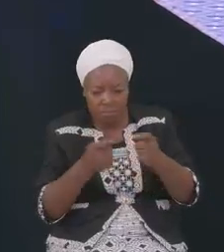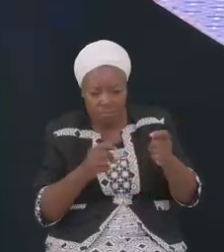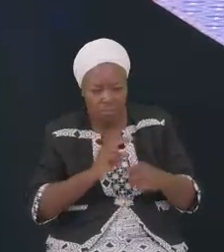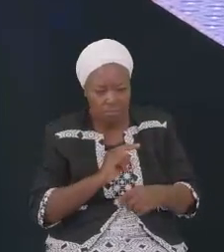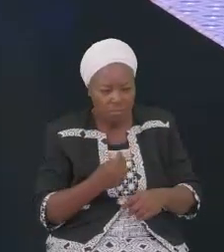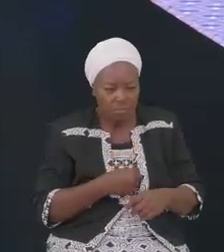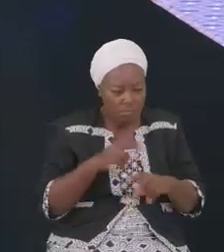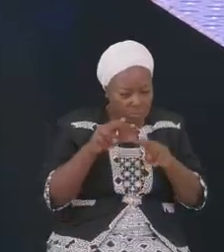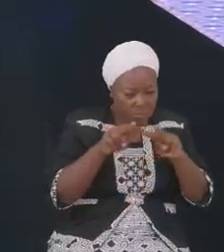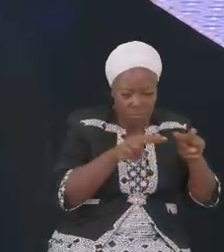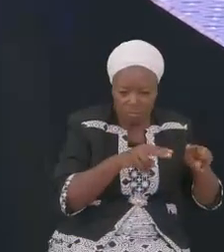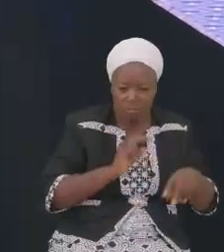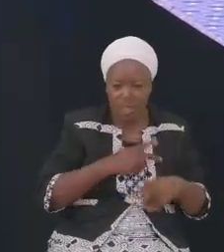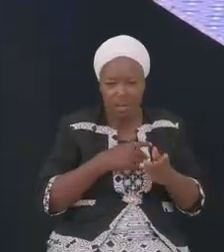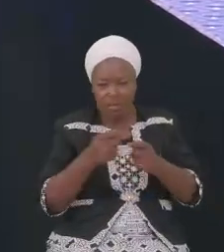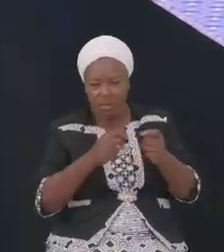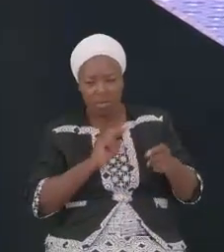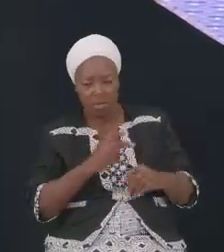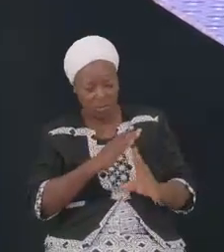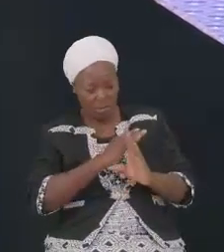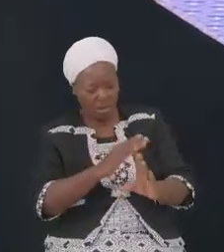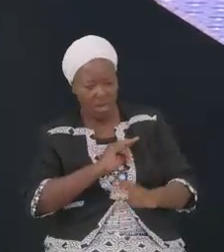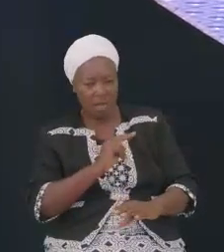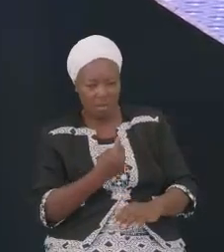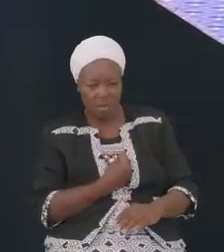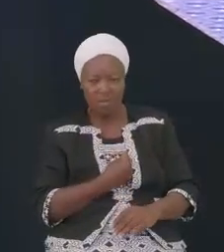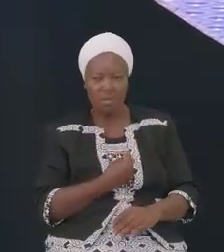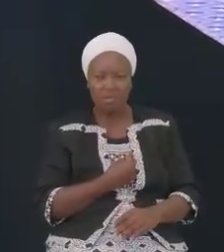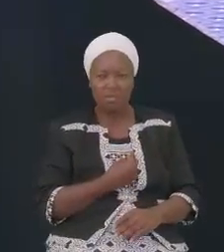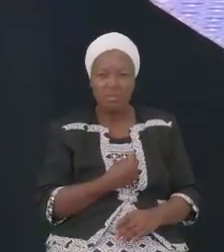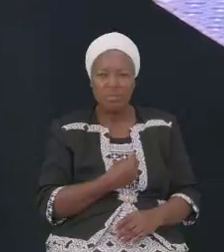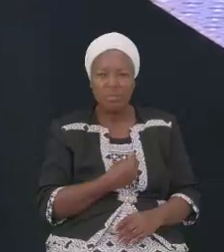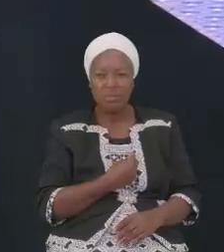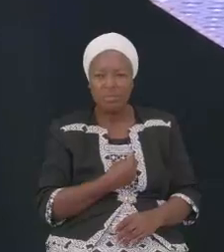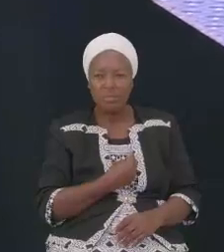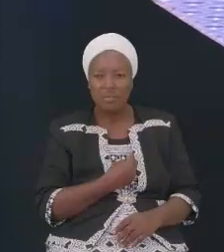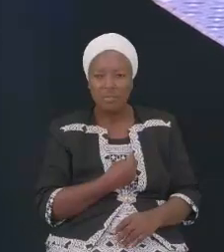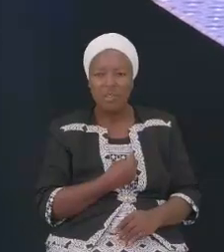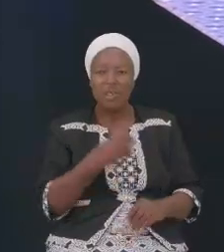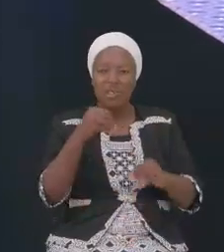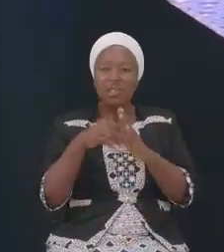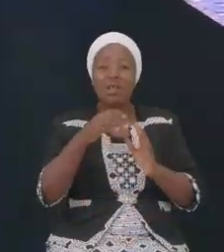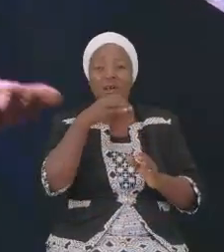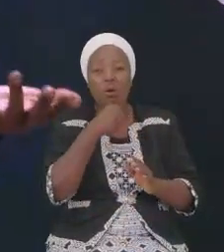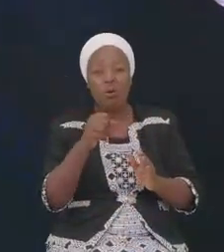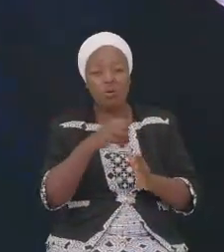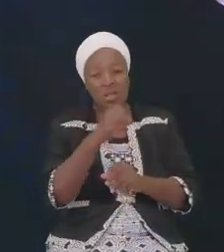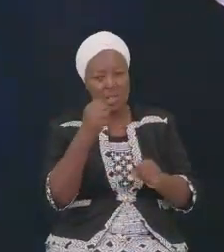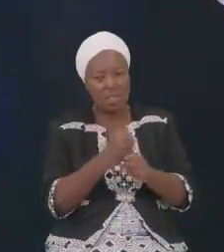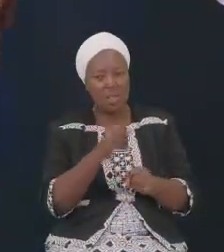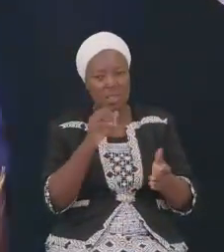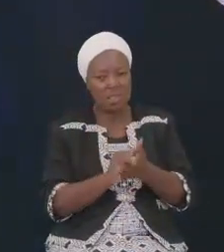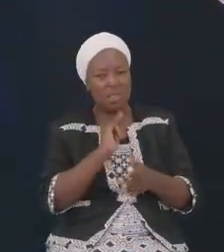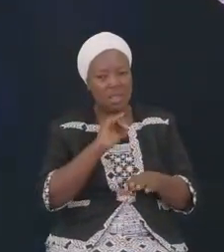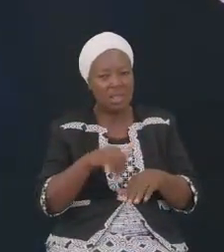moderate us, they control us, they hinder us, they check us. In the old year, that's why we missed a